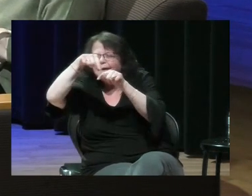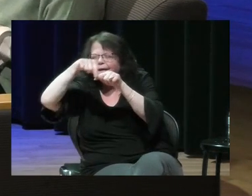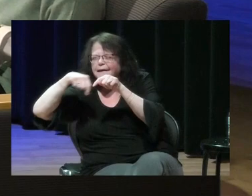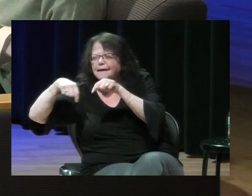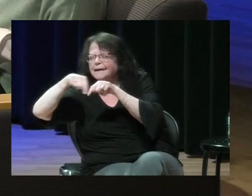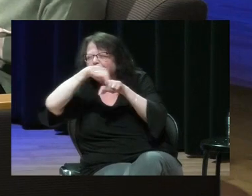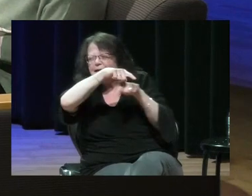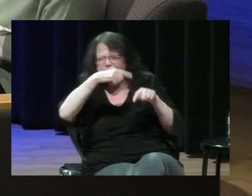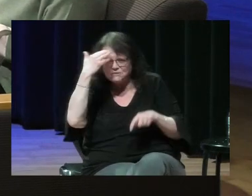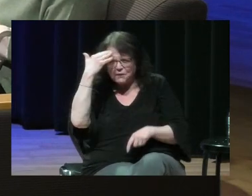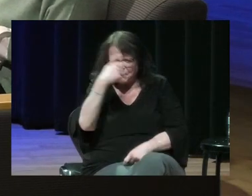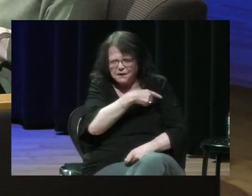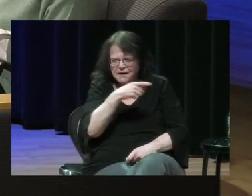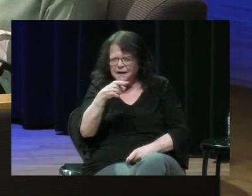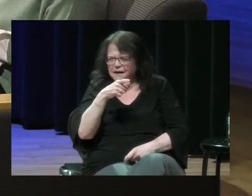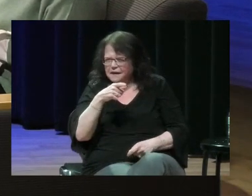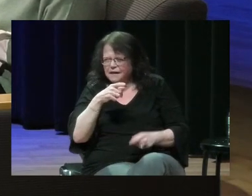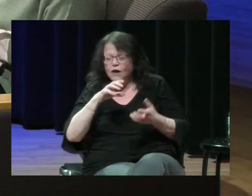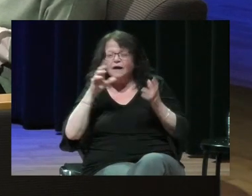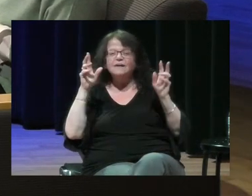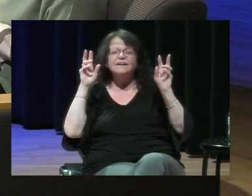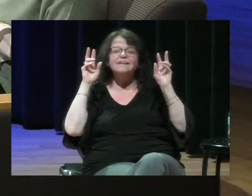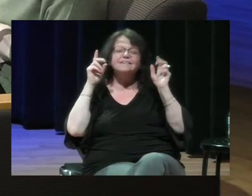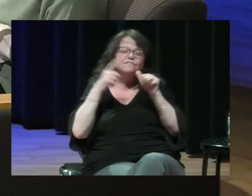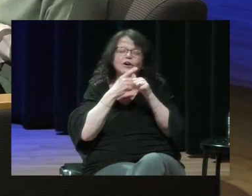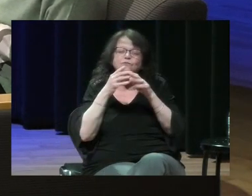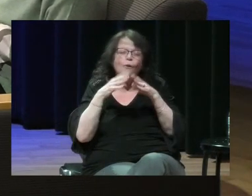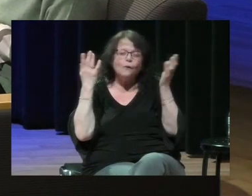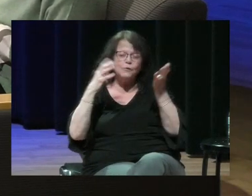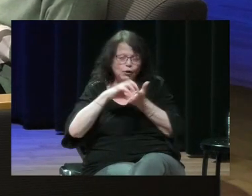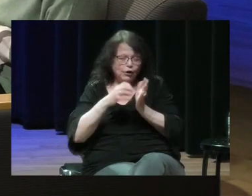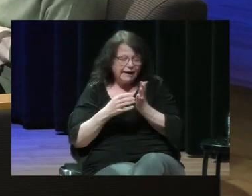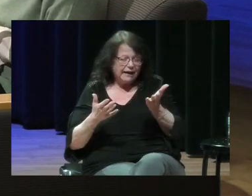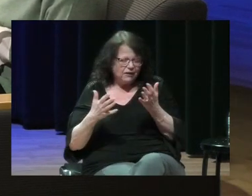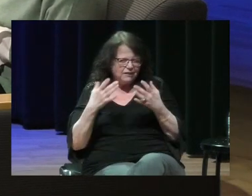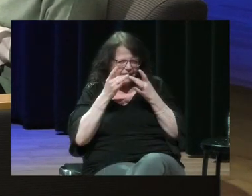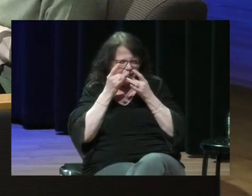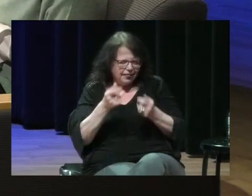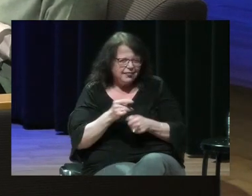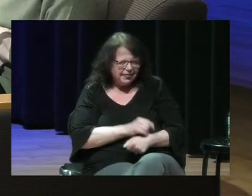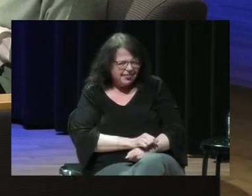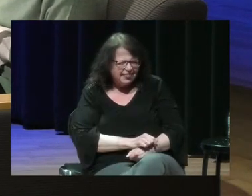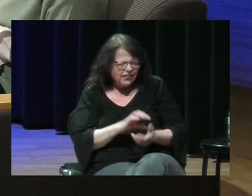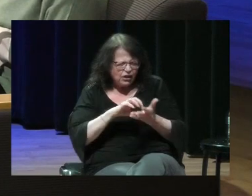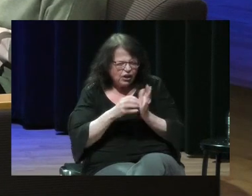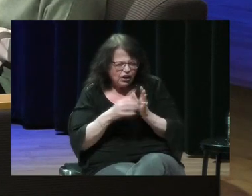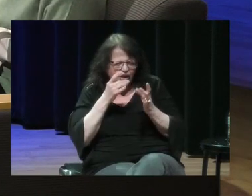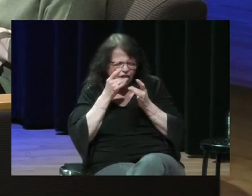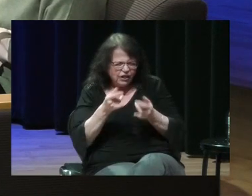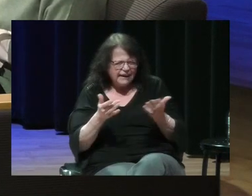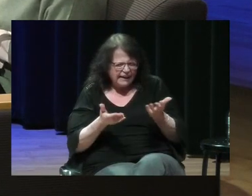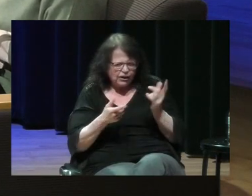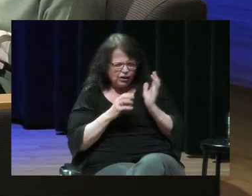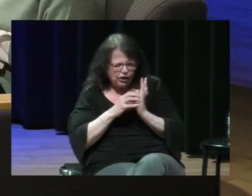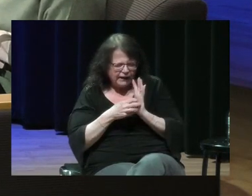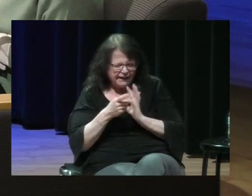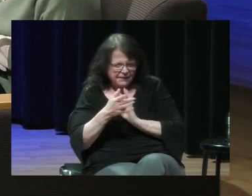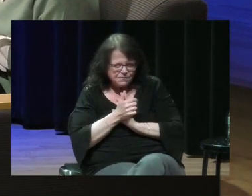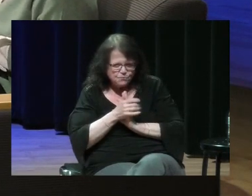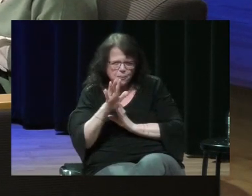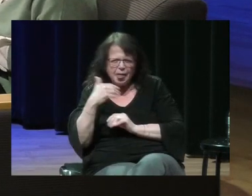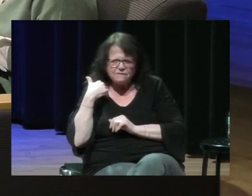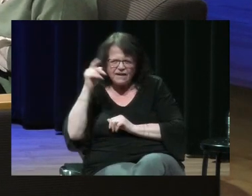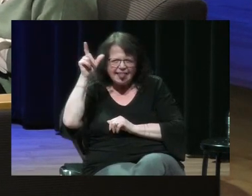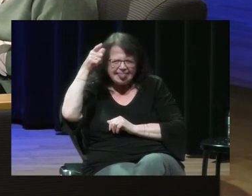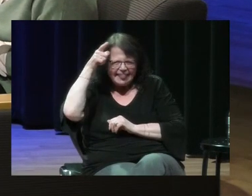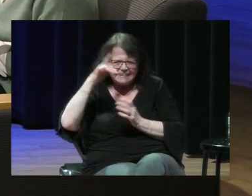card. First of all, the cookies here are very good. That cookie cottage place is really delicious. I need a good cookie place. There's a Lincoln